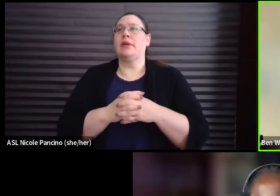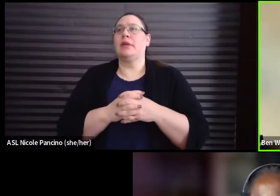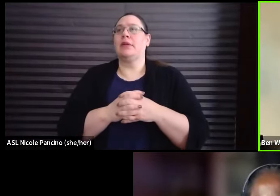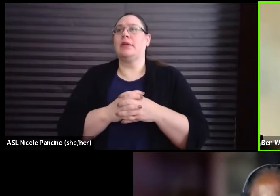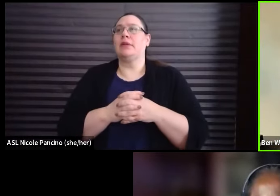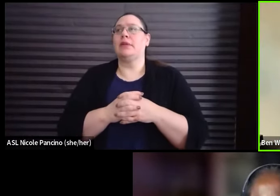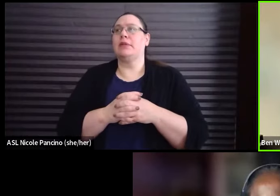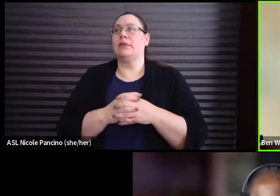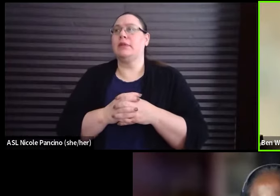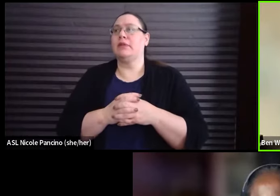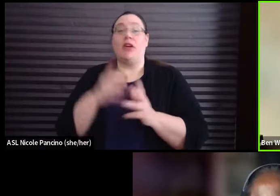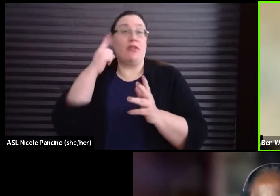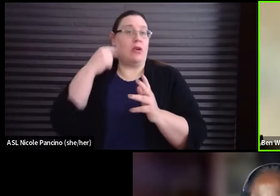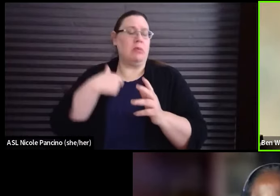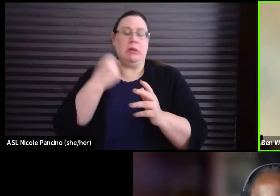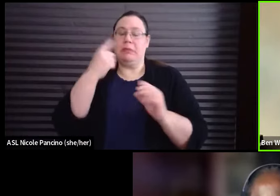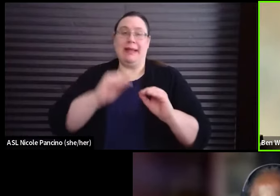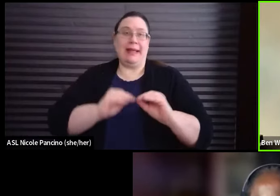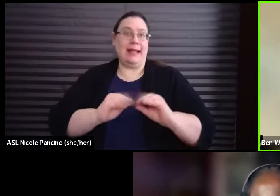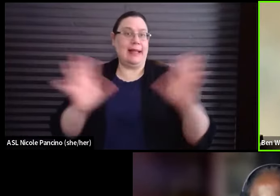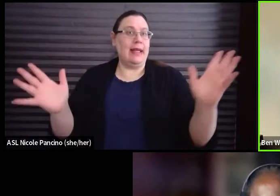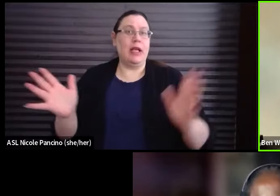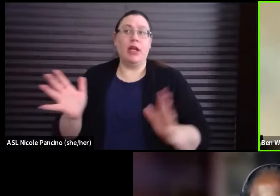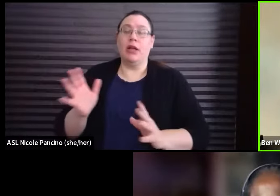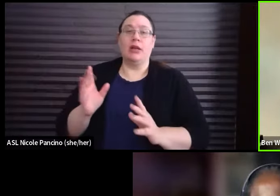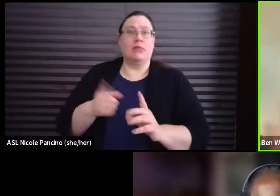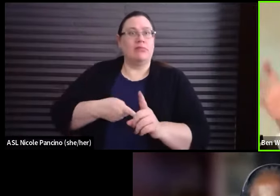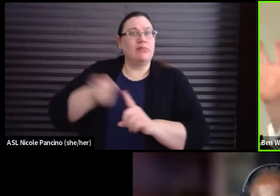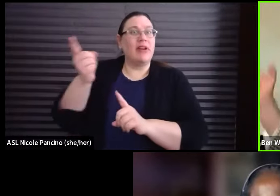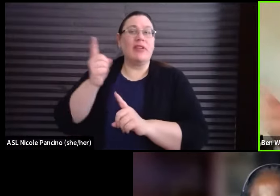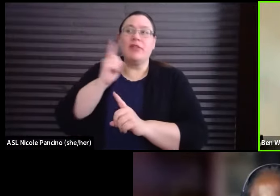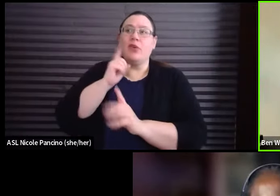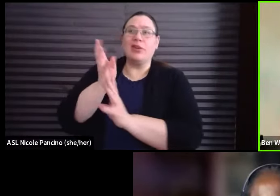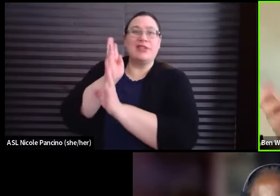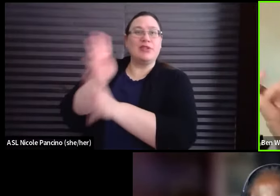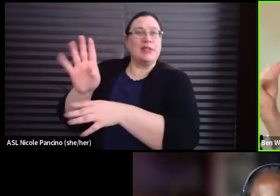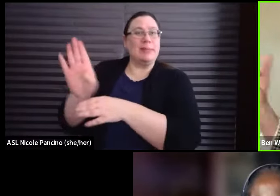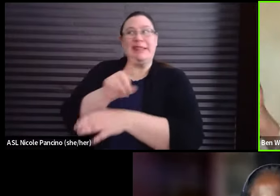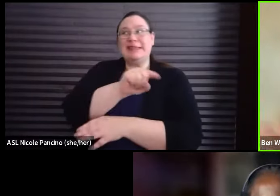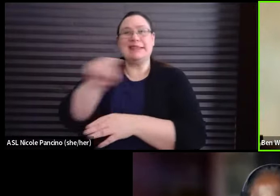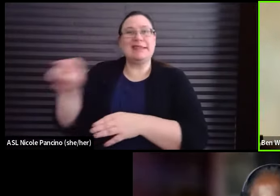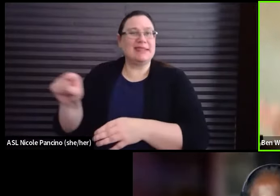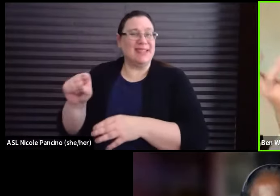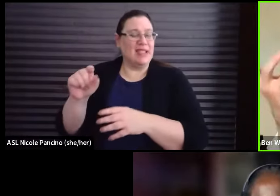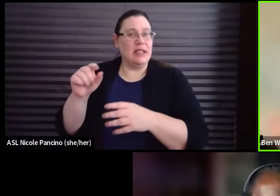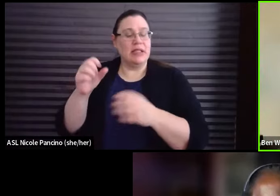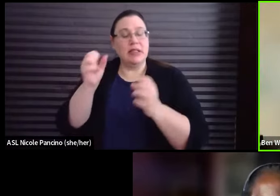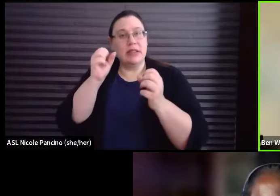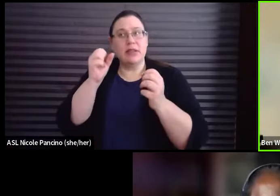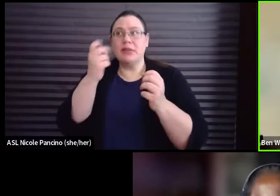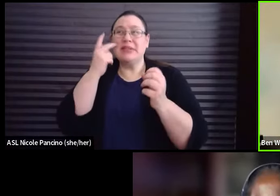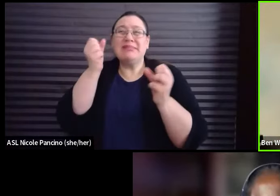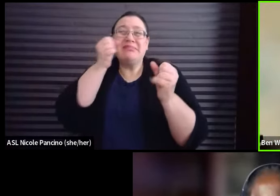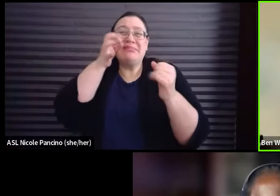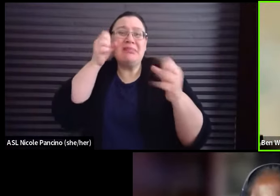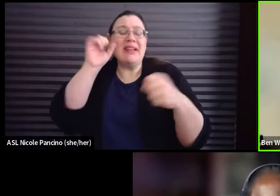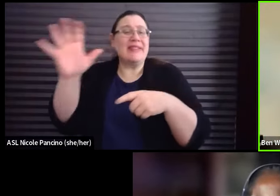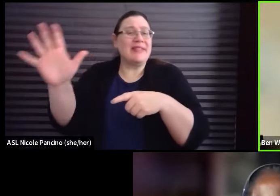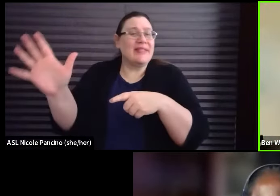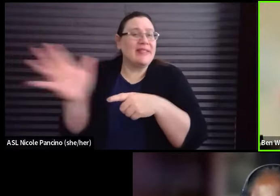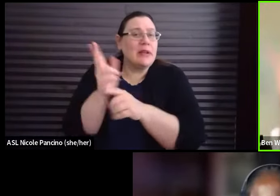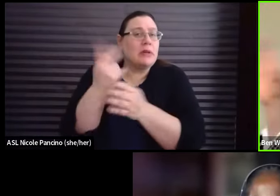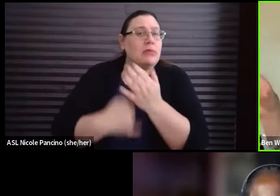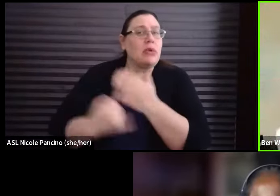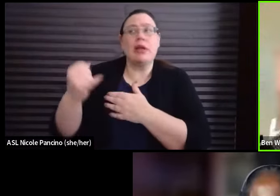it's clear to me that the streamers especially are seeing these amazing film and television projects